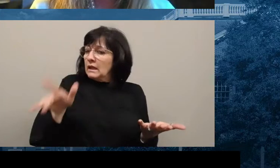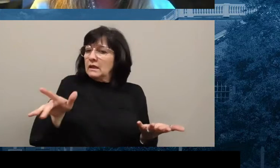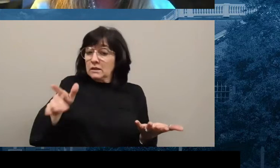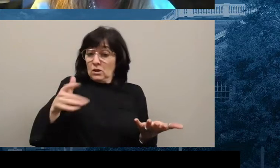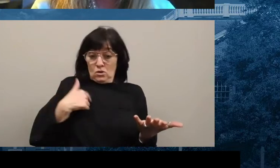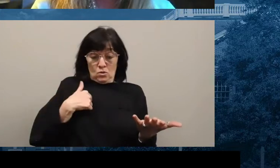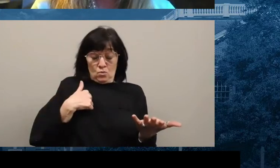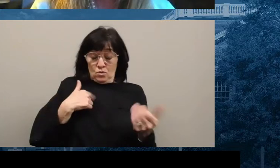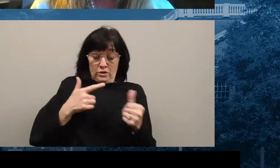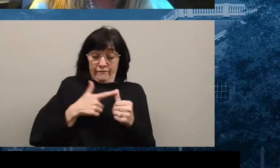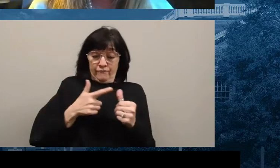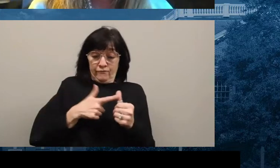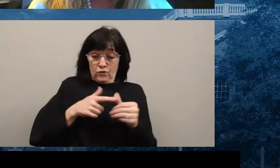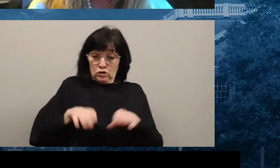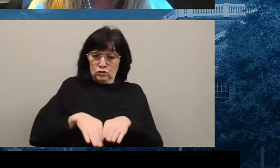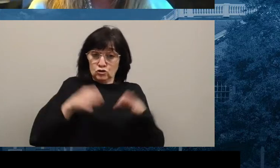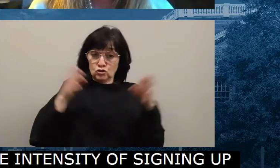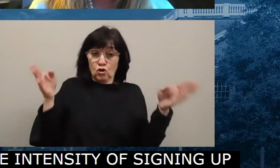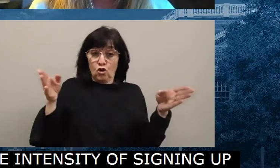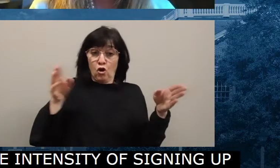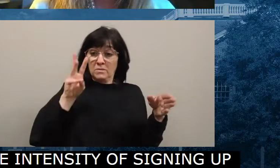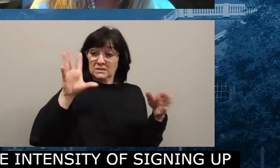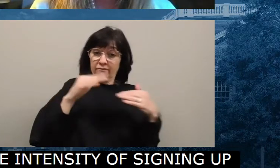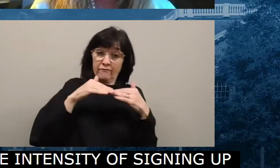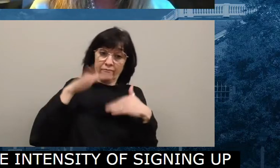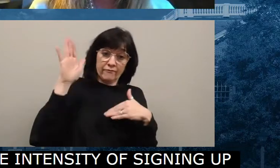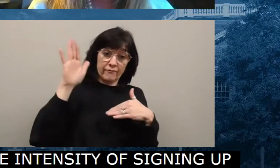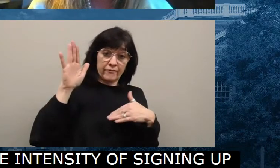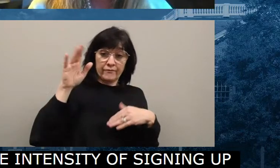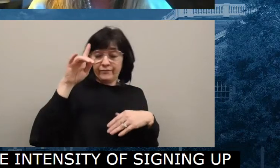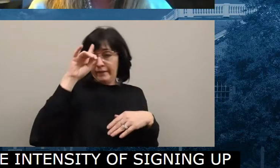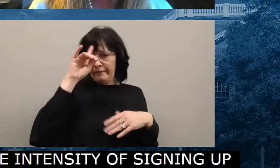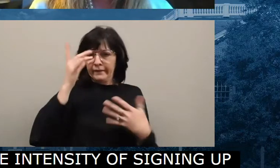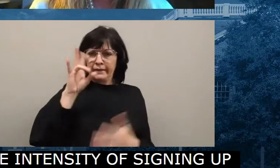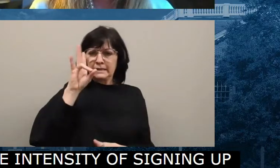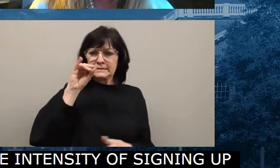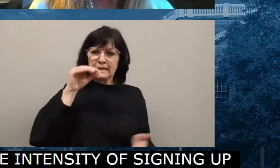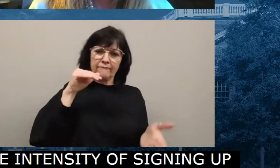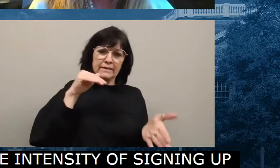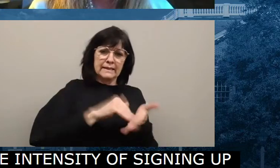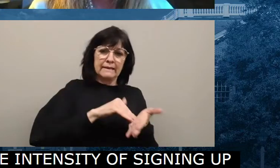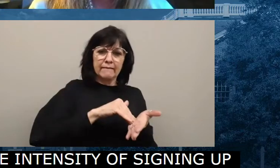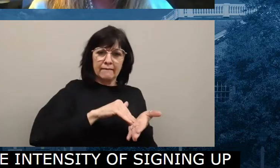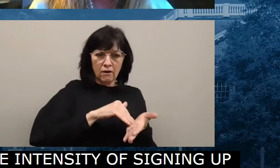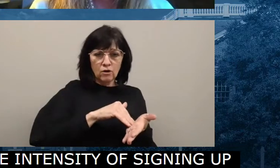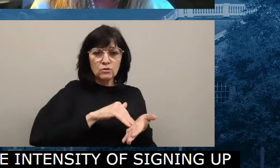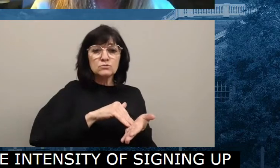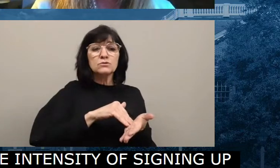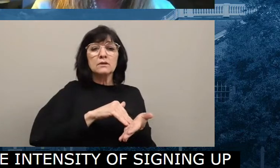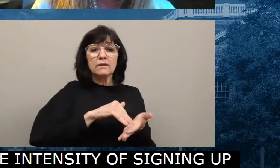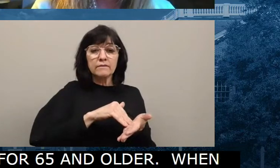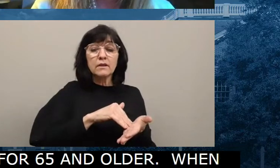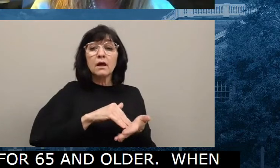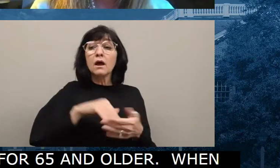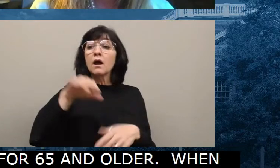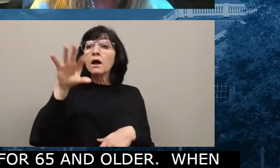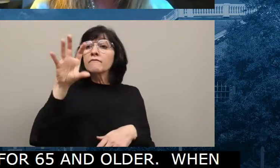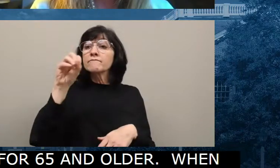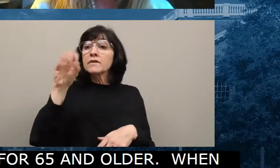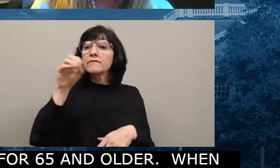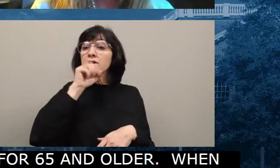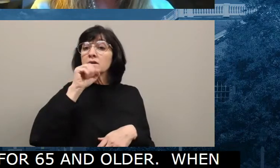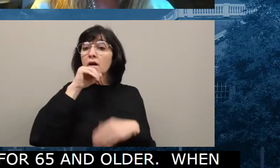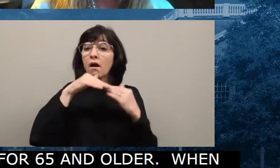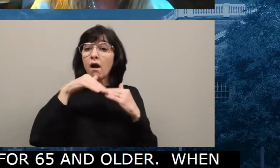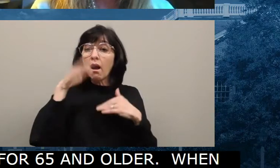opened that up, we had 70,000 in half a day. And then when we opened it up for 50 and older, took